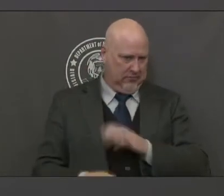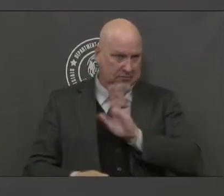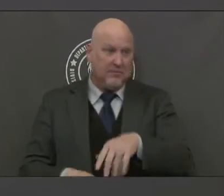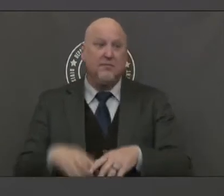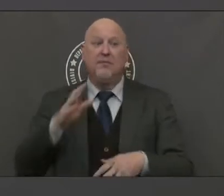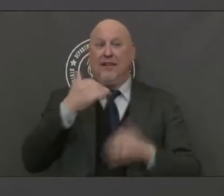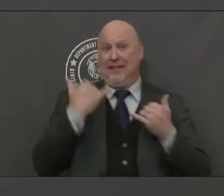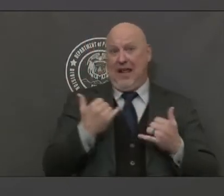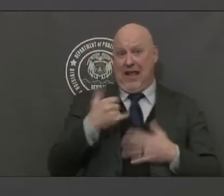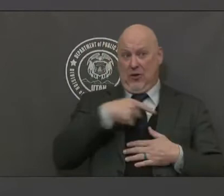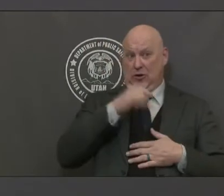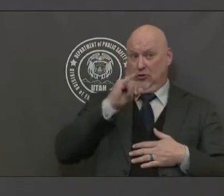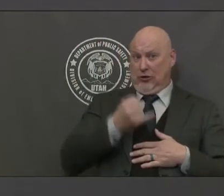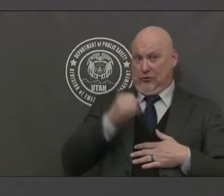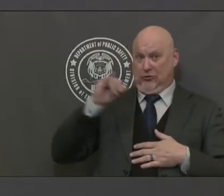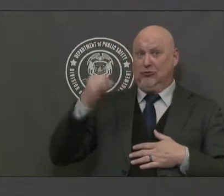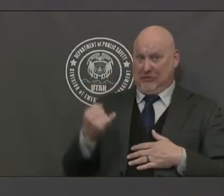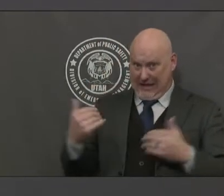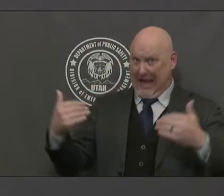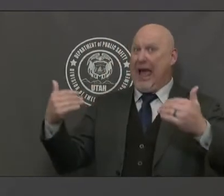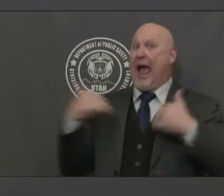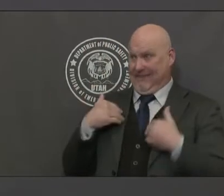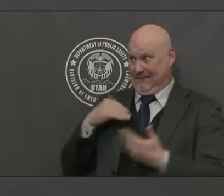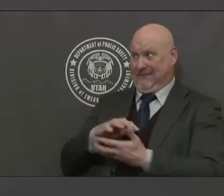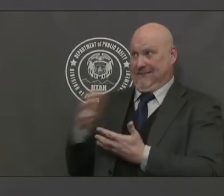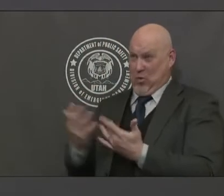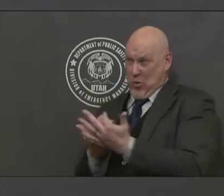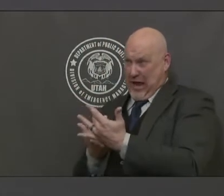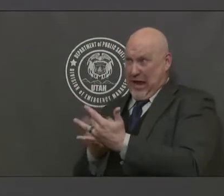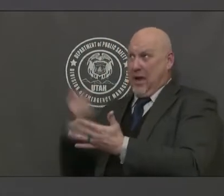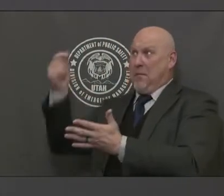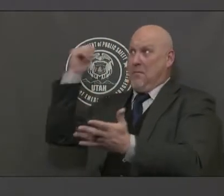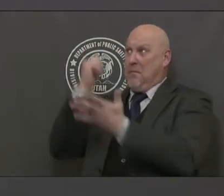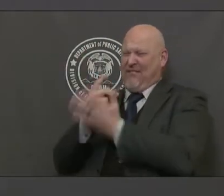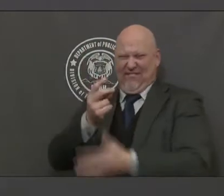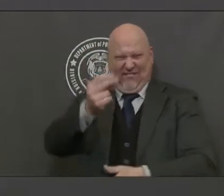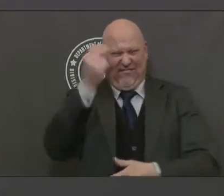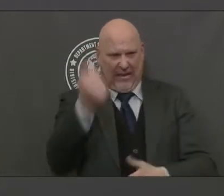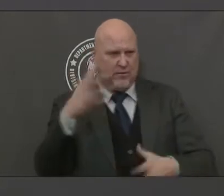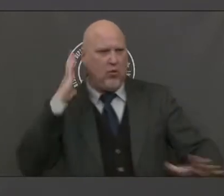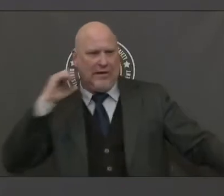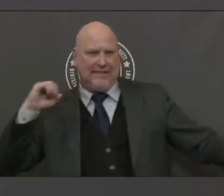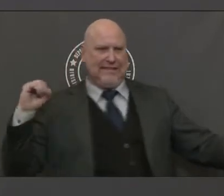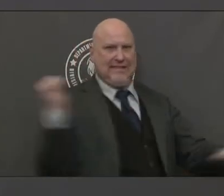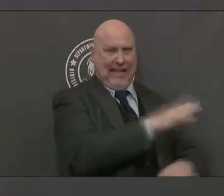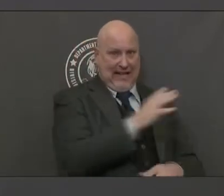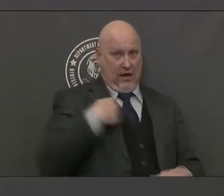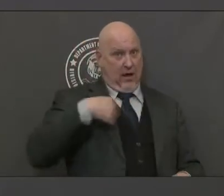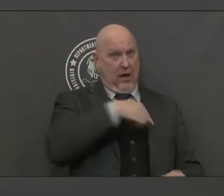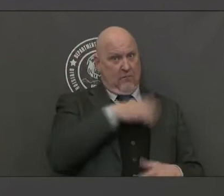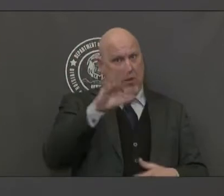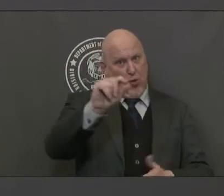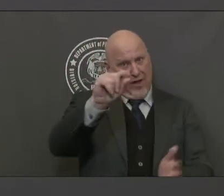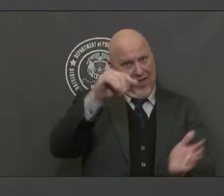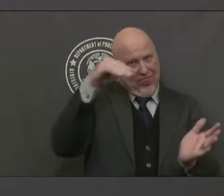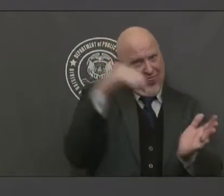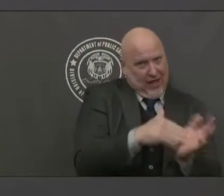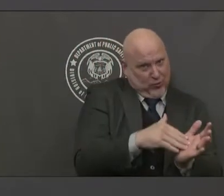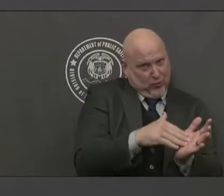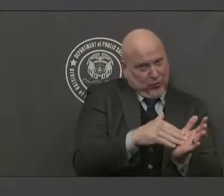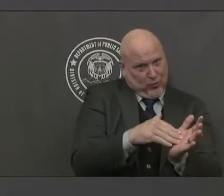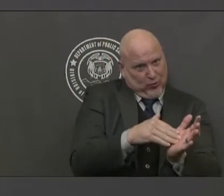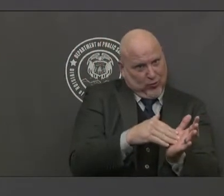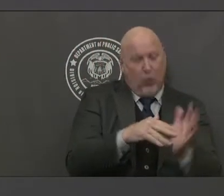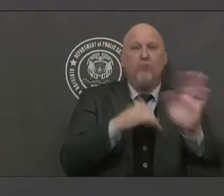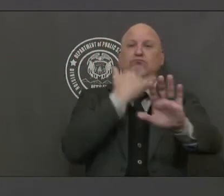of Johnson & Johnson, which is a single-dose vaccine. And again, I can't emphasize, even though the Johnson & Johnson numbers